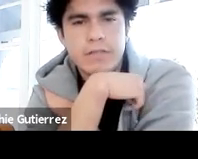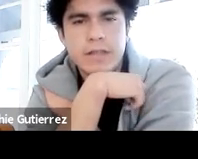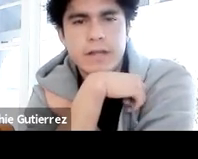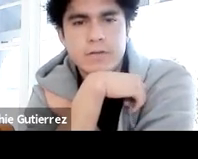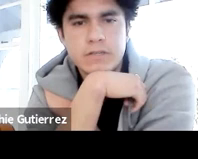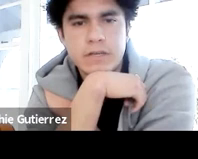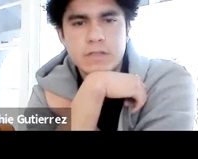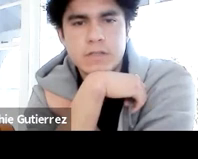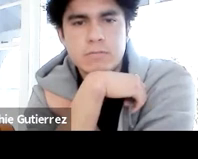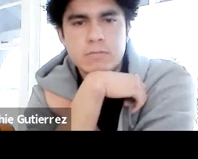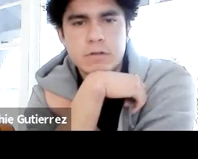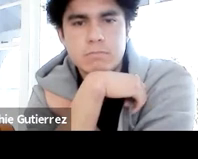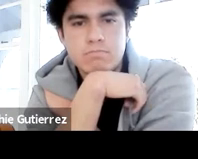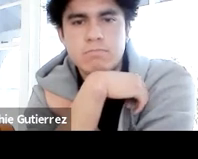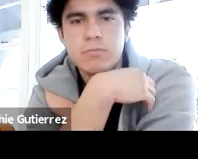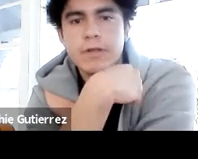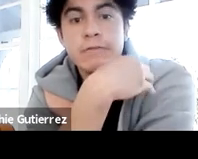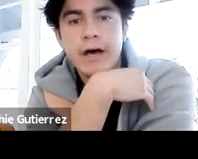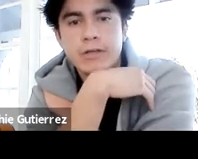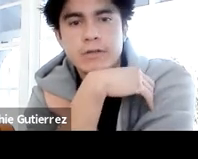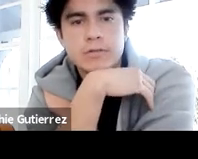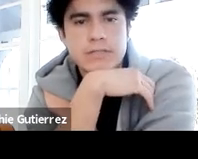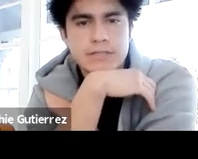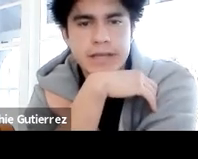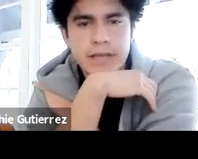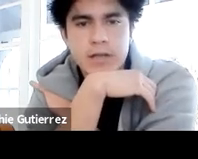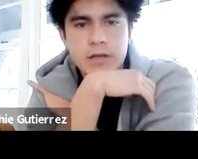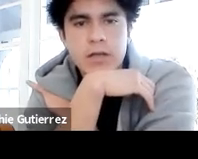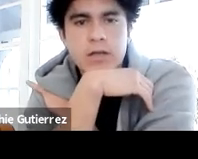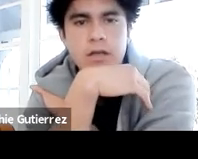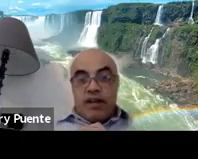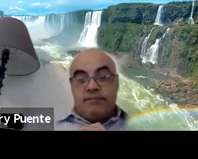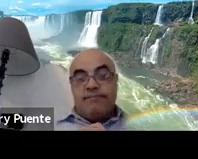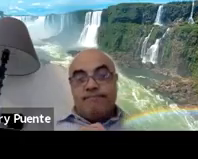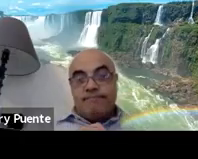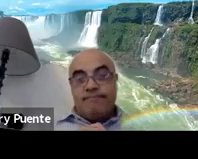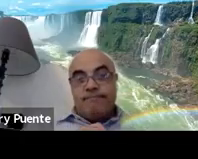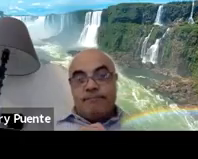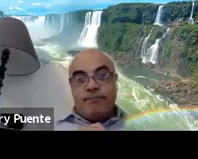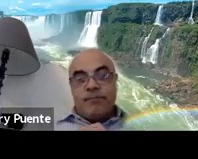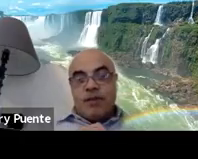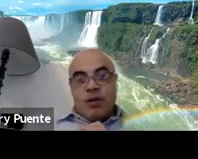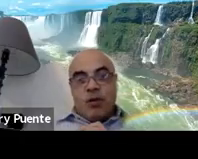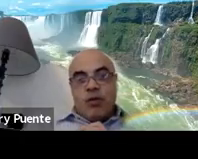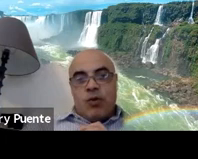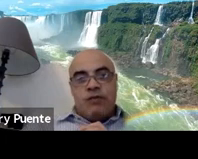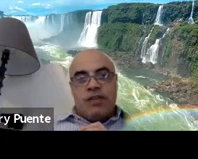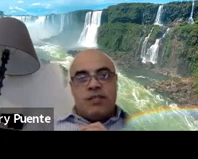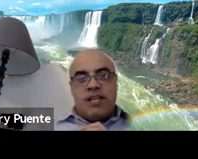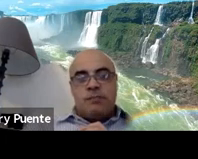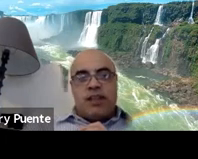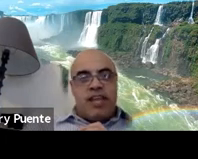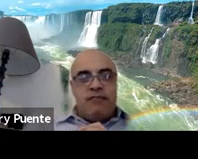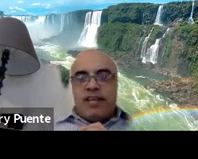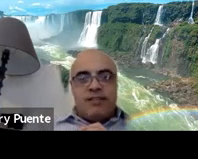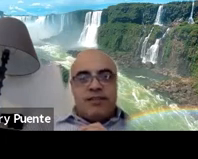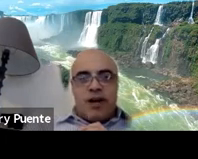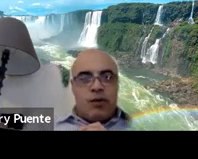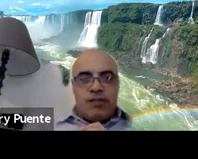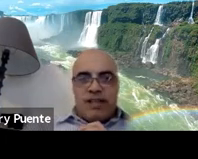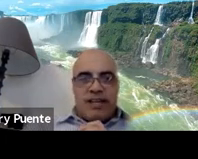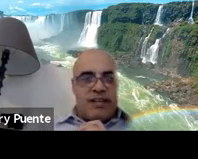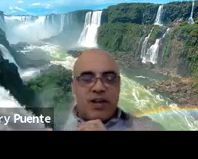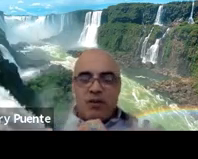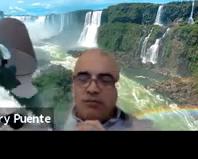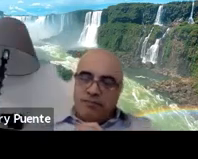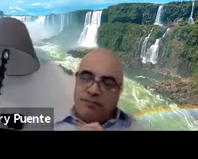Like anything that goes against your values, let's say, right, or his complete opposite, or even his belief that his daughter